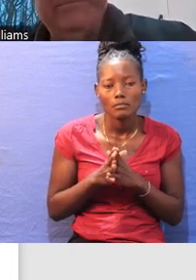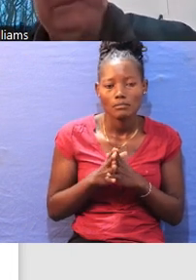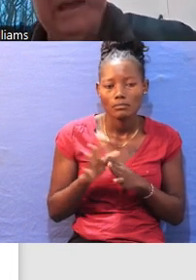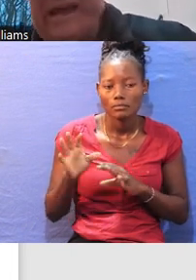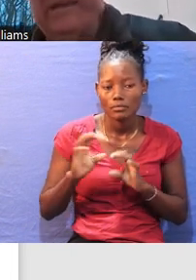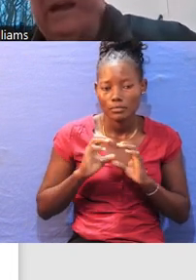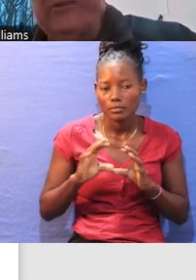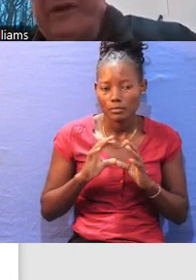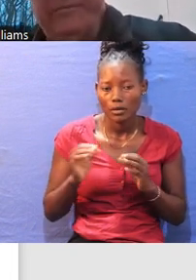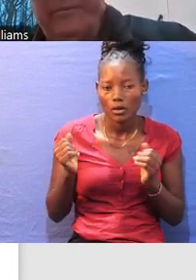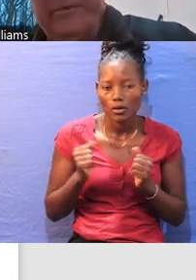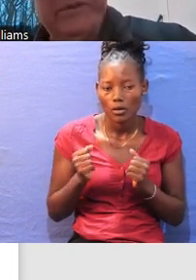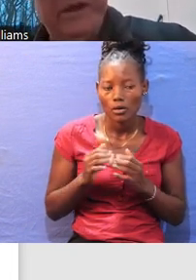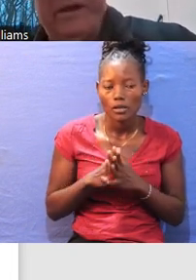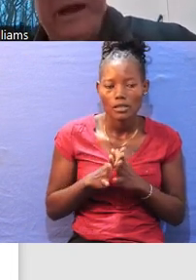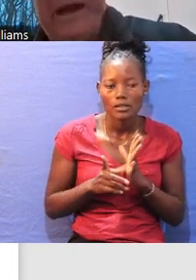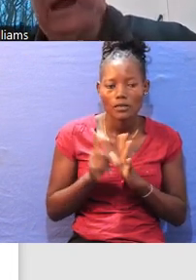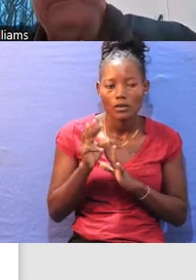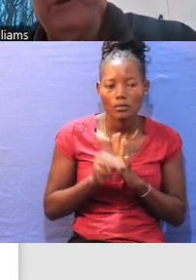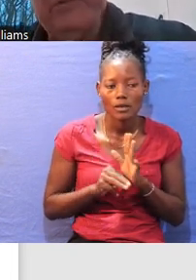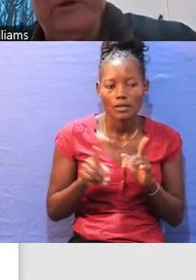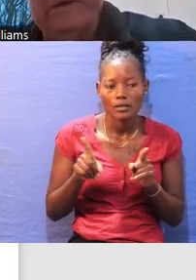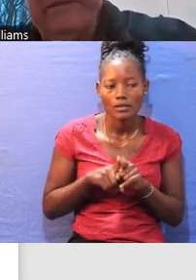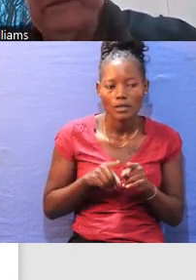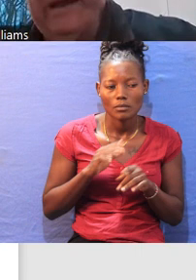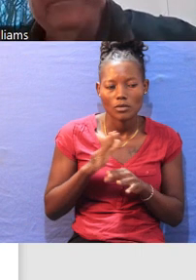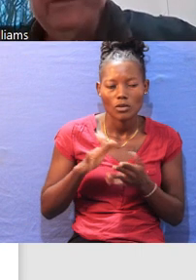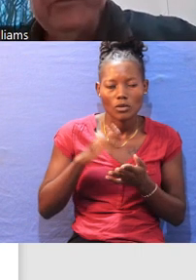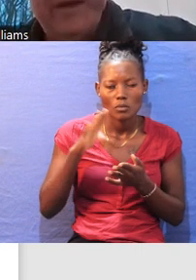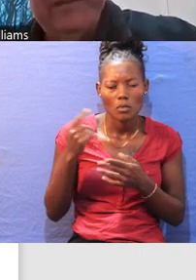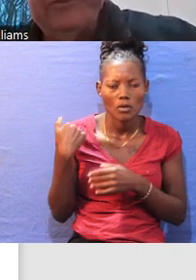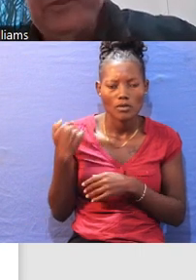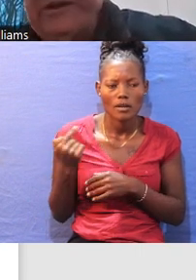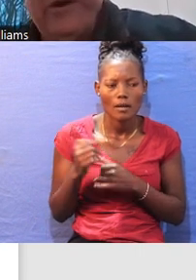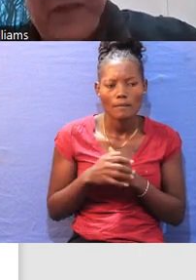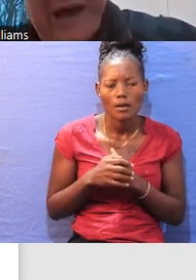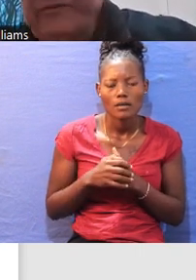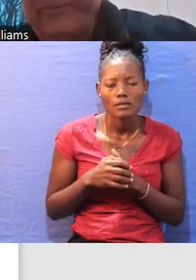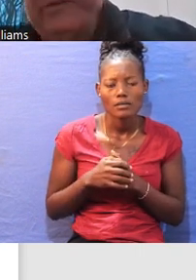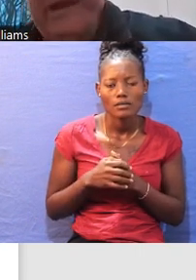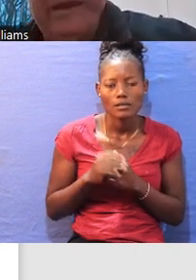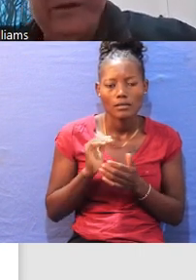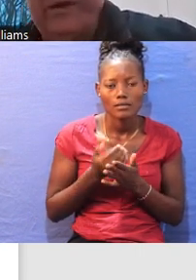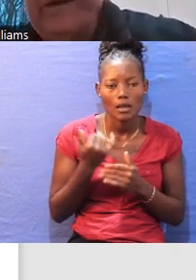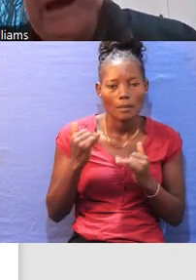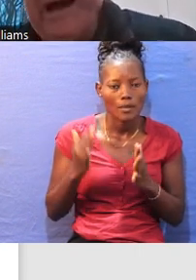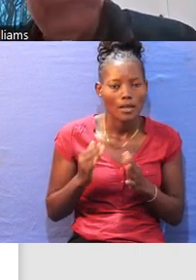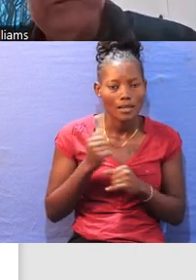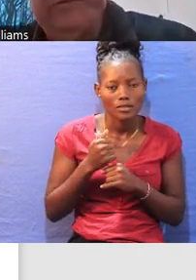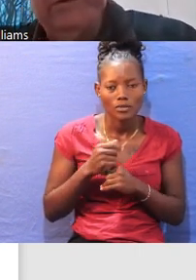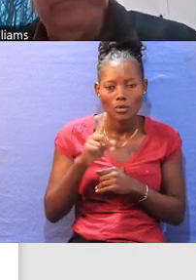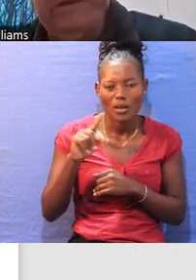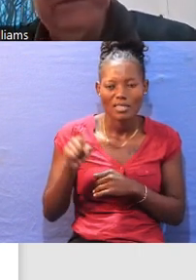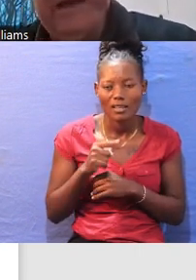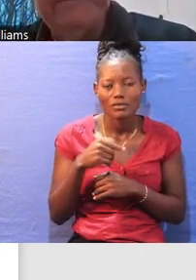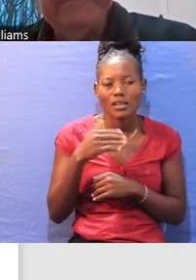but again, not extreme numbers. I personally don't believe in that. Some athletes try to do 1,000 reps a day or whatever. I personally